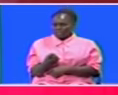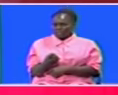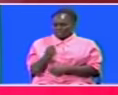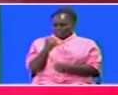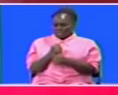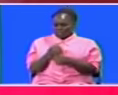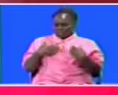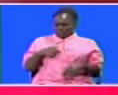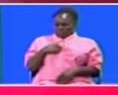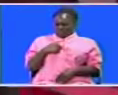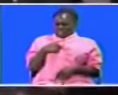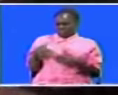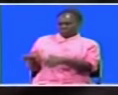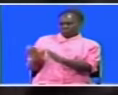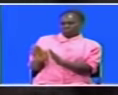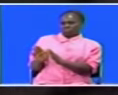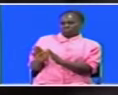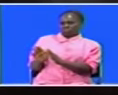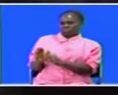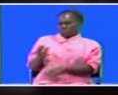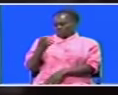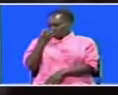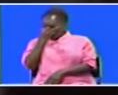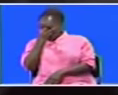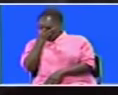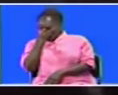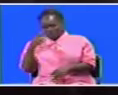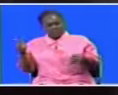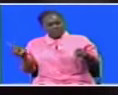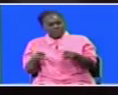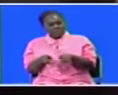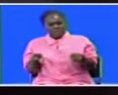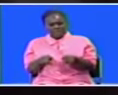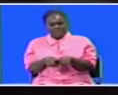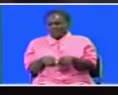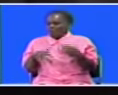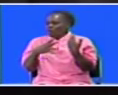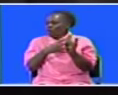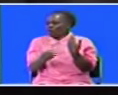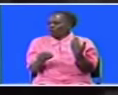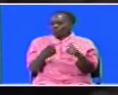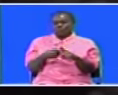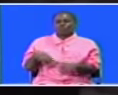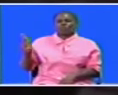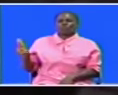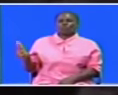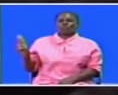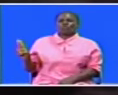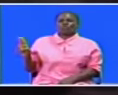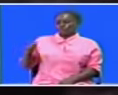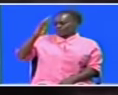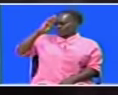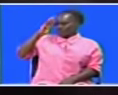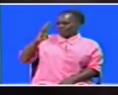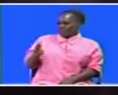people feel alienated. Deputy President William Ruto also seems to have taken a cue from his boss. On